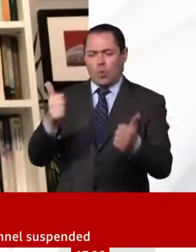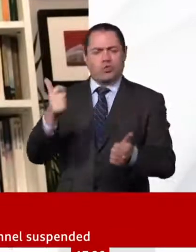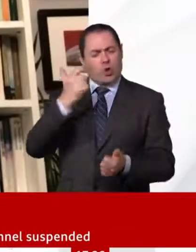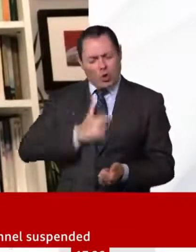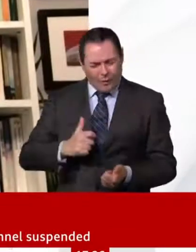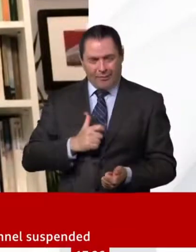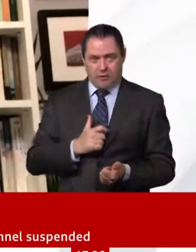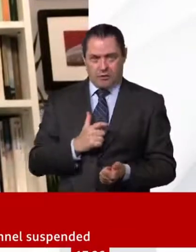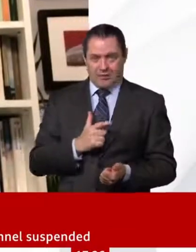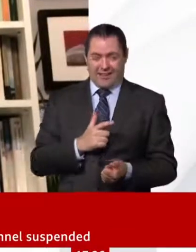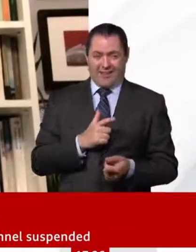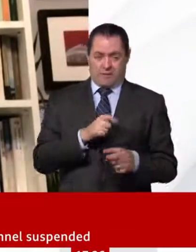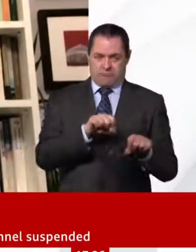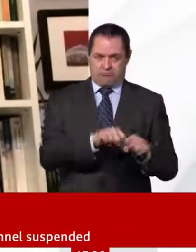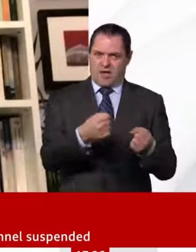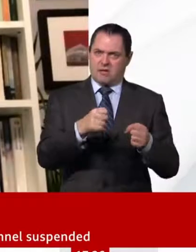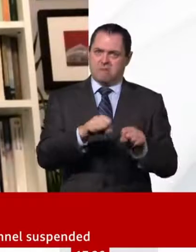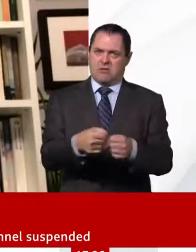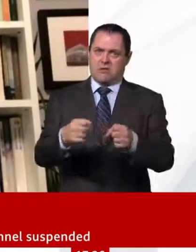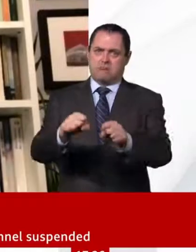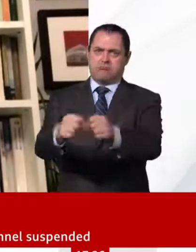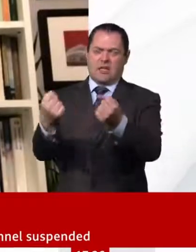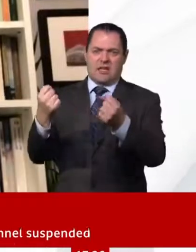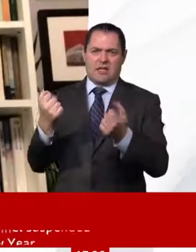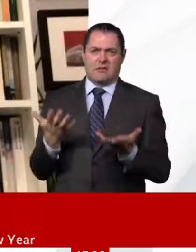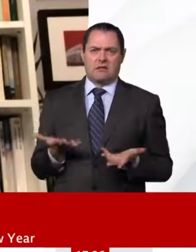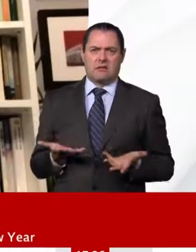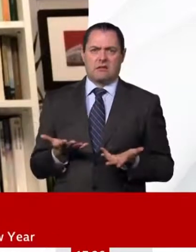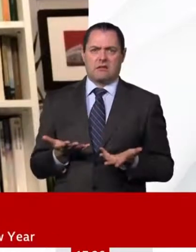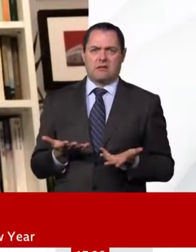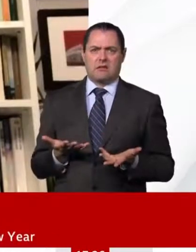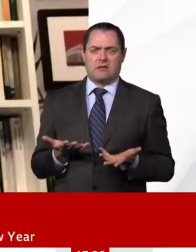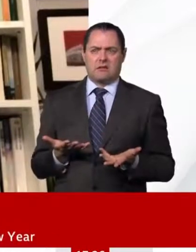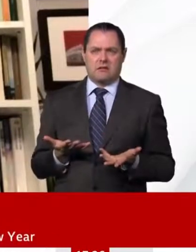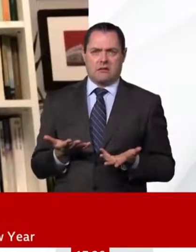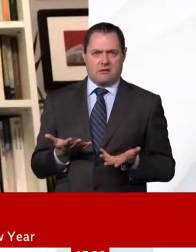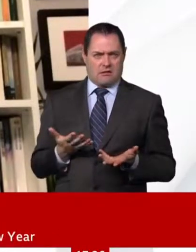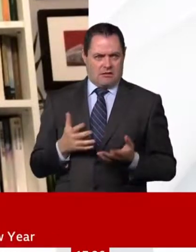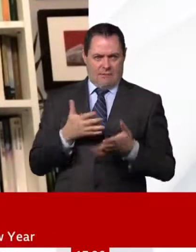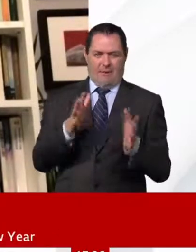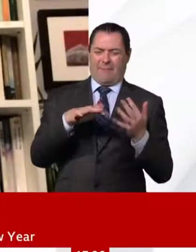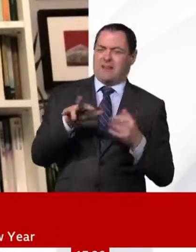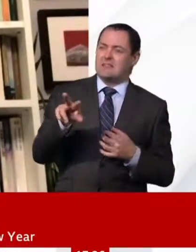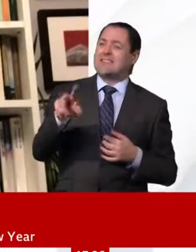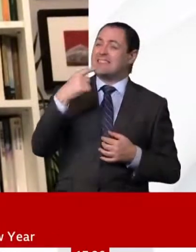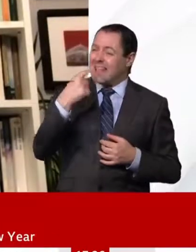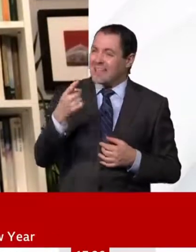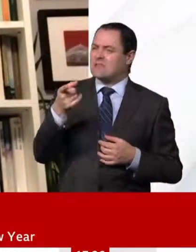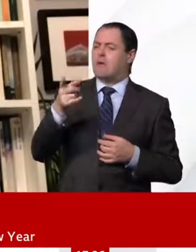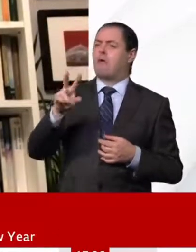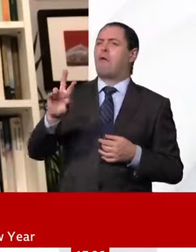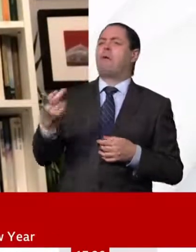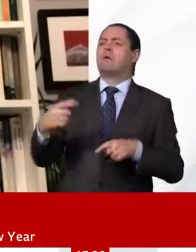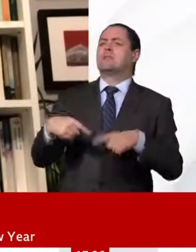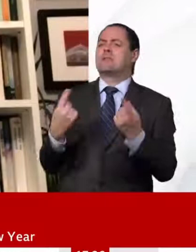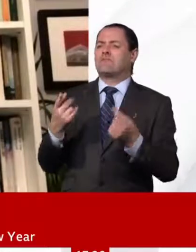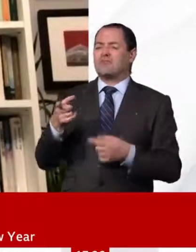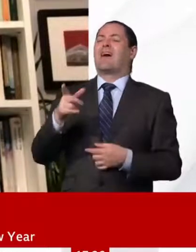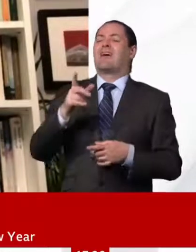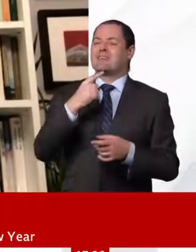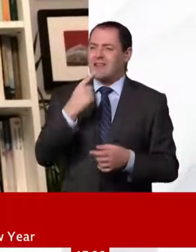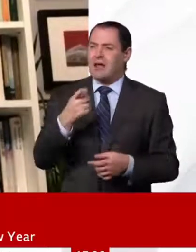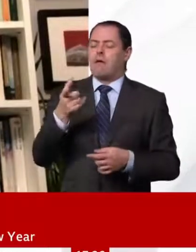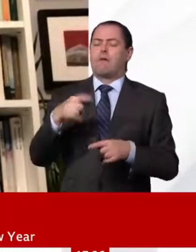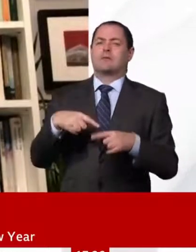increasingly familiar with. Why do you keep doing it? And do you recognise that it causes public confusion and crucially erodes public